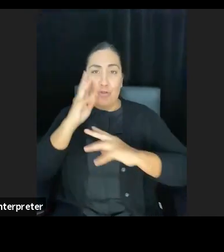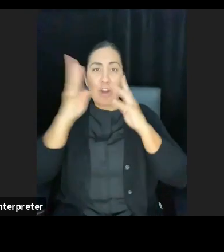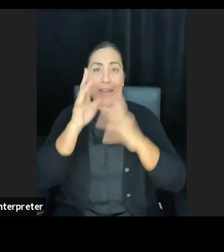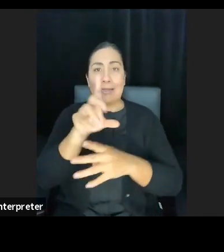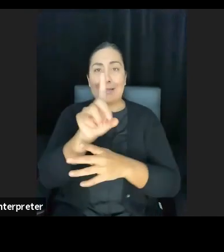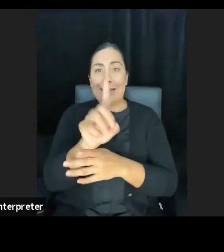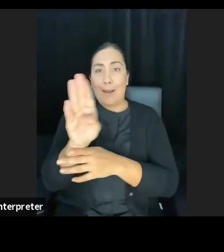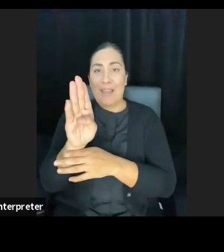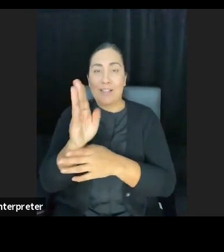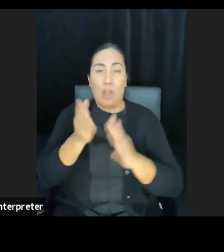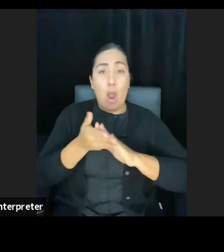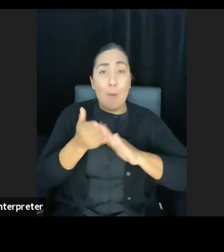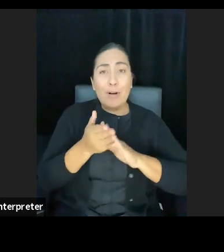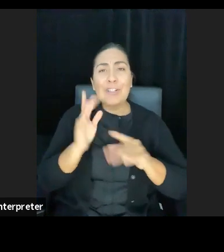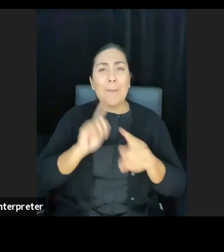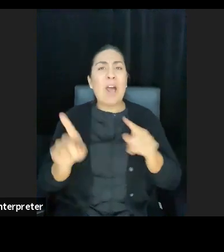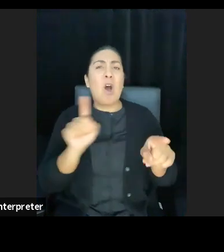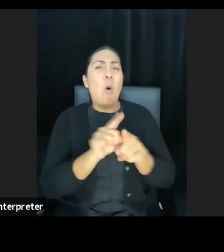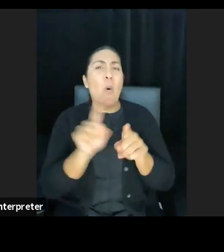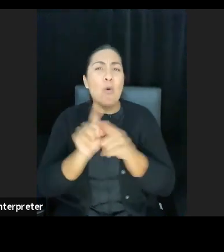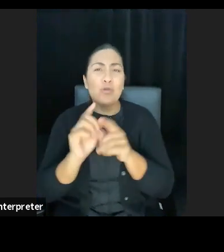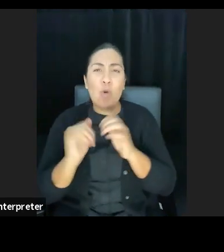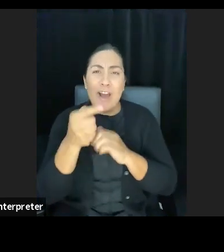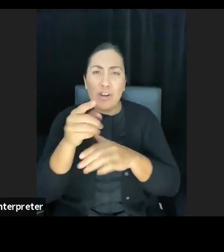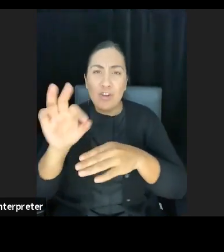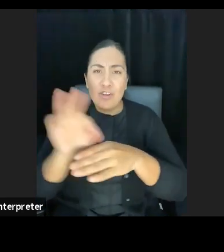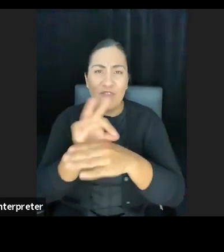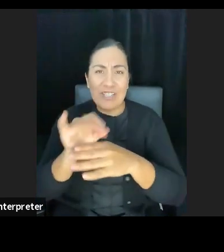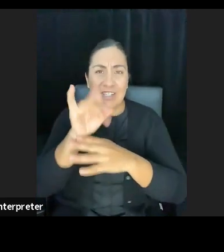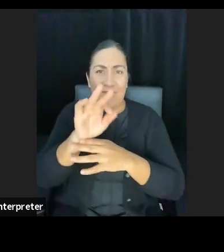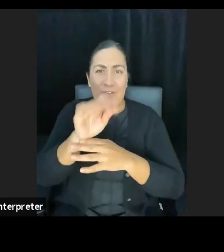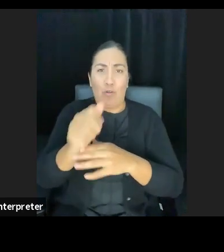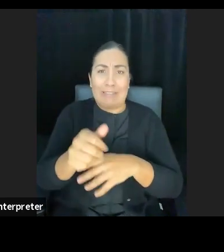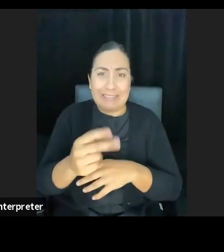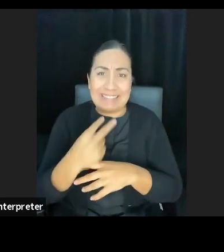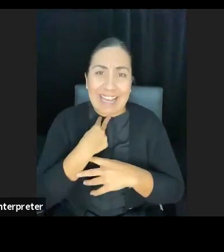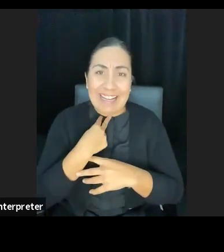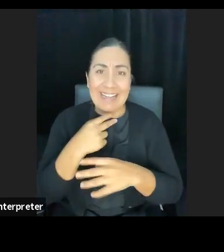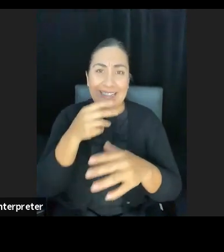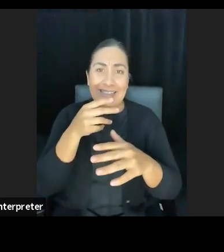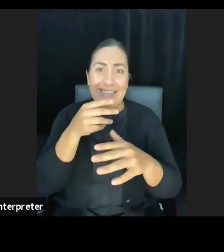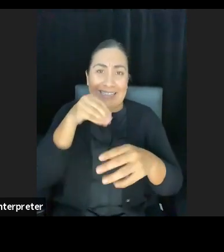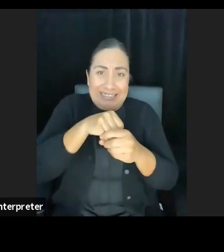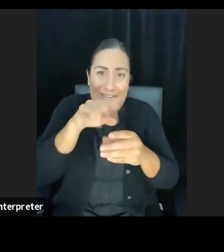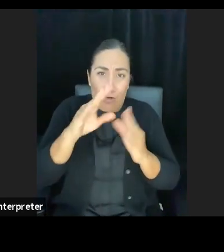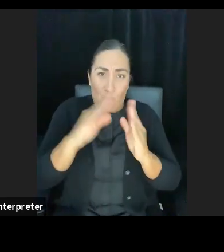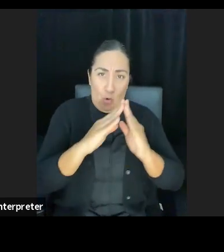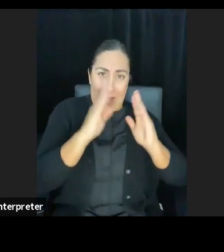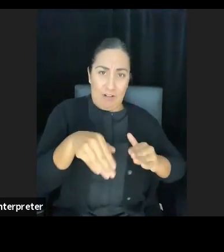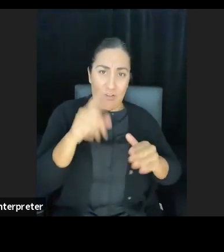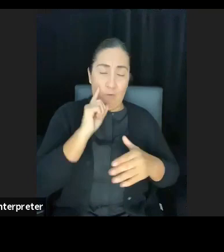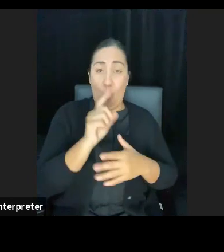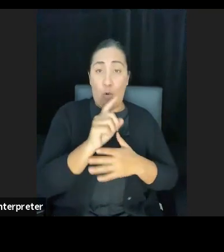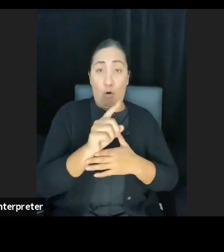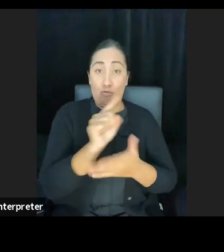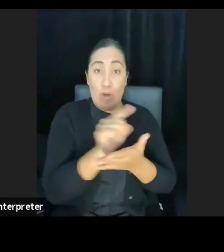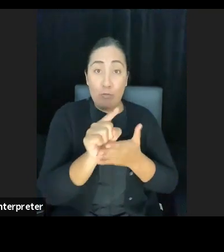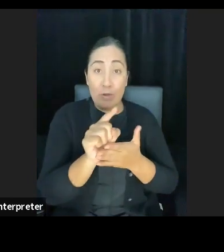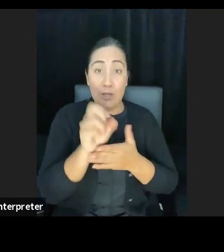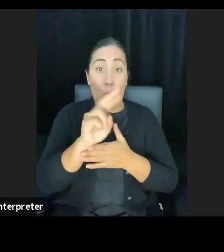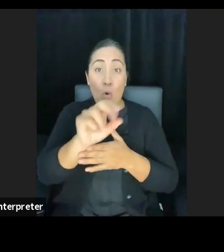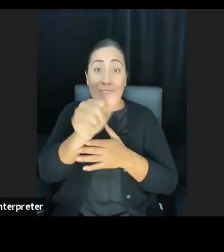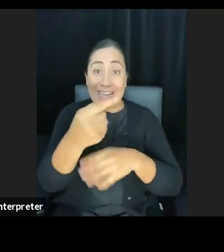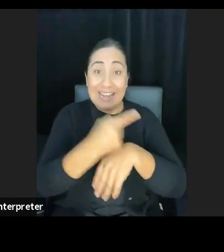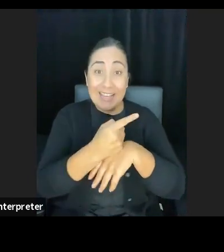function if you're trapped inside your home for possibly a week at a time or 10 days at a time and still remain productive?